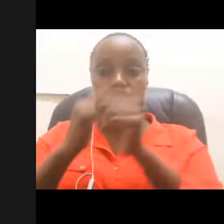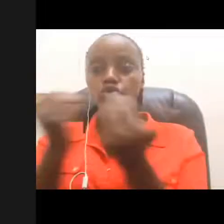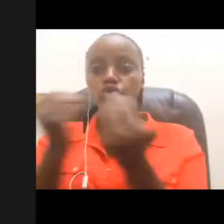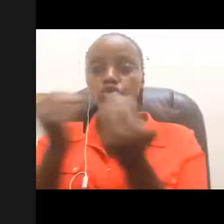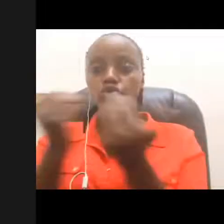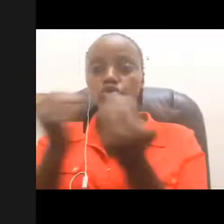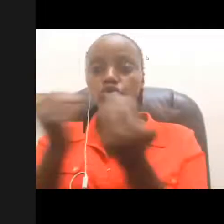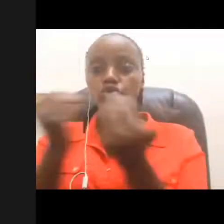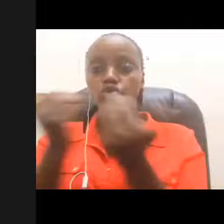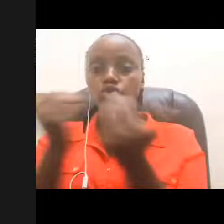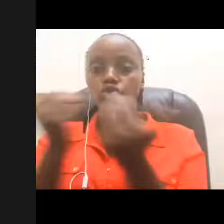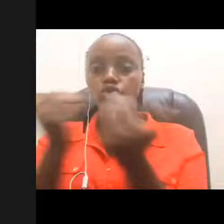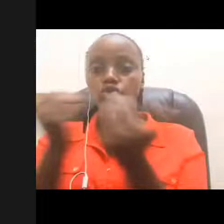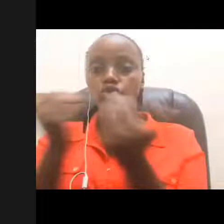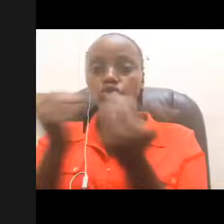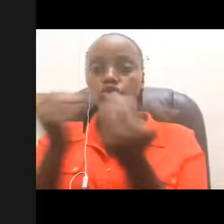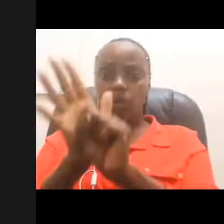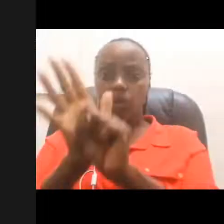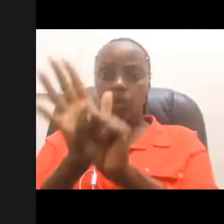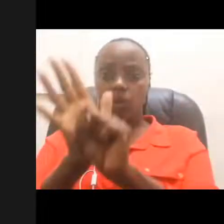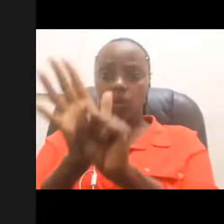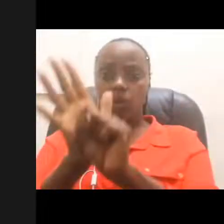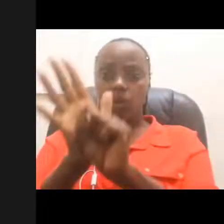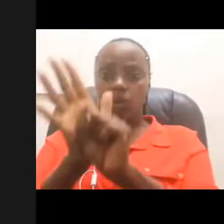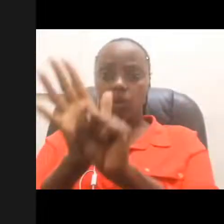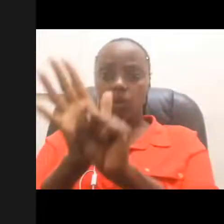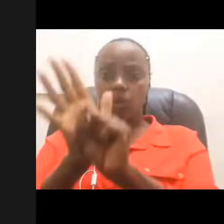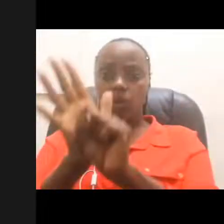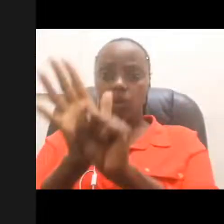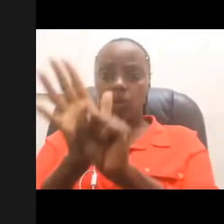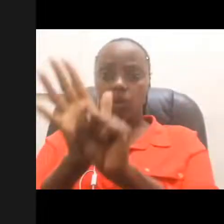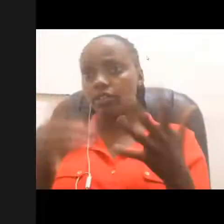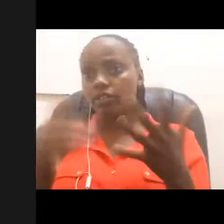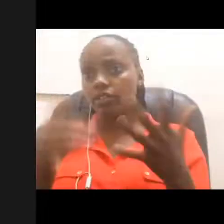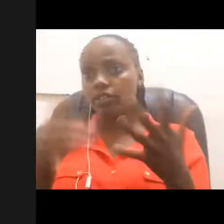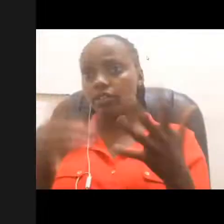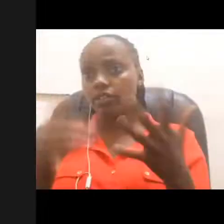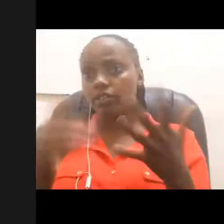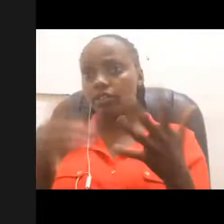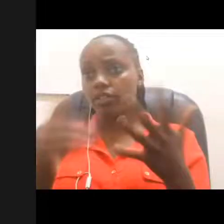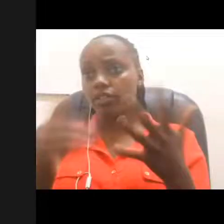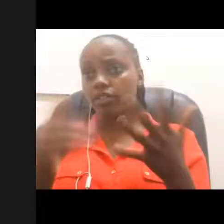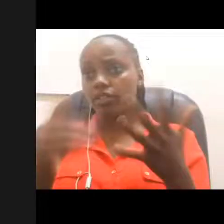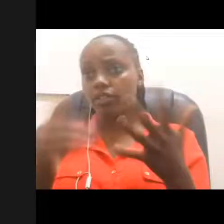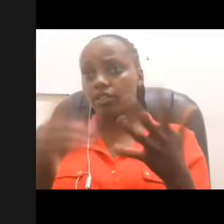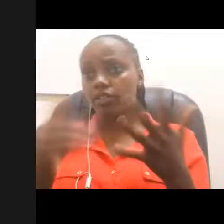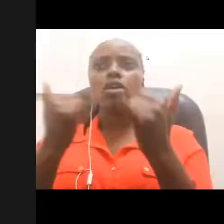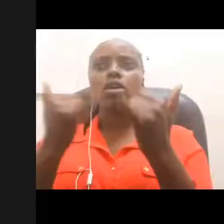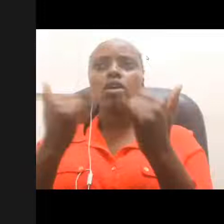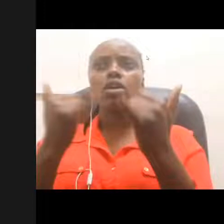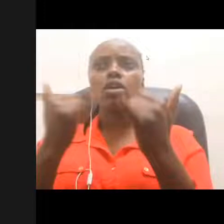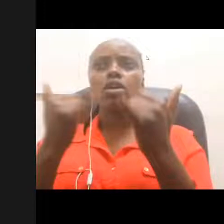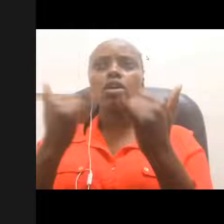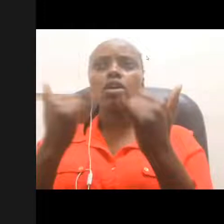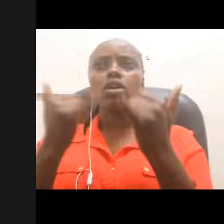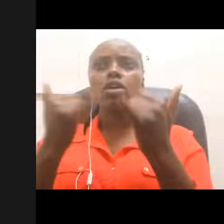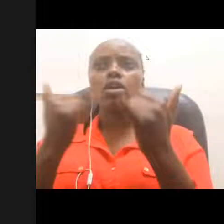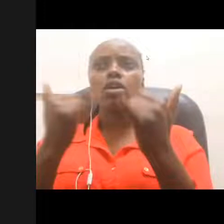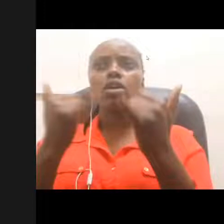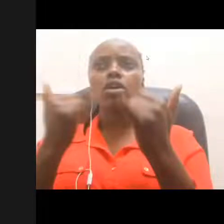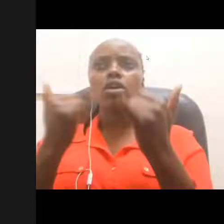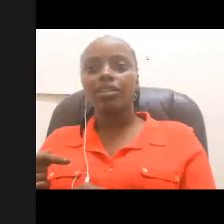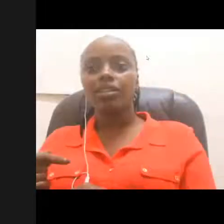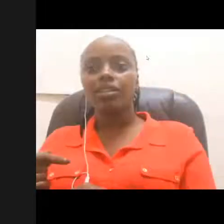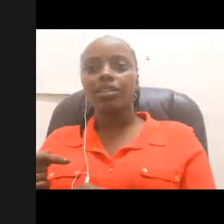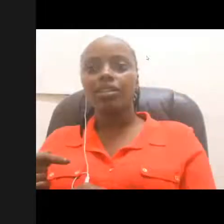the COVID-19 pandemic has affected Africa. So far, we have over 100,000 cases, and